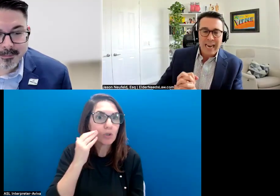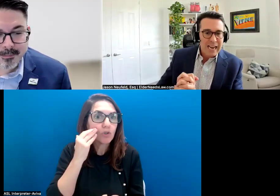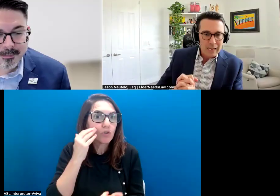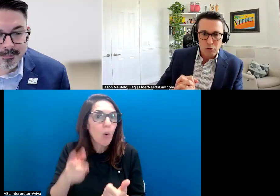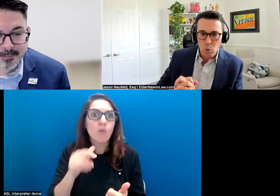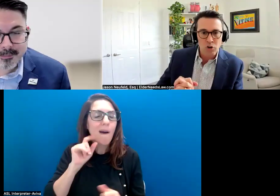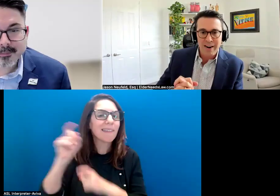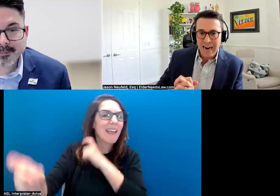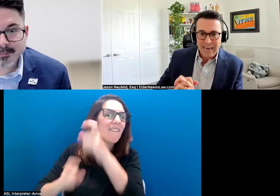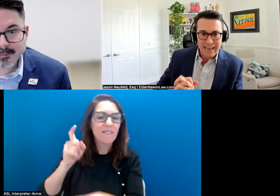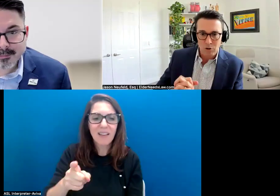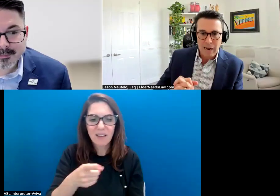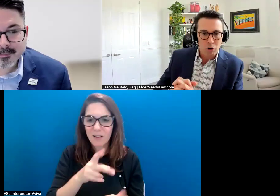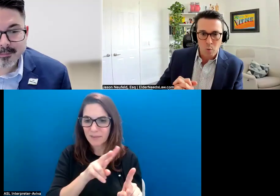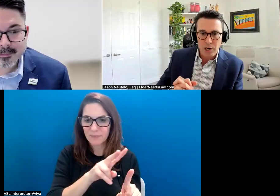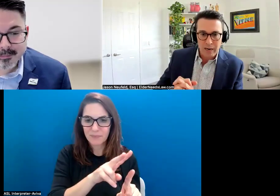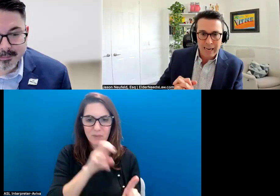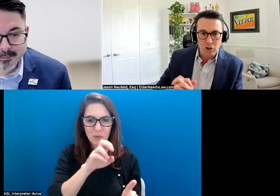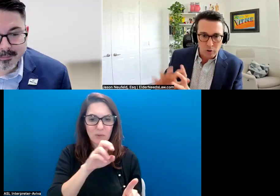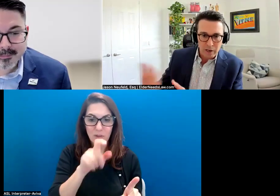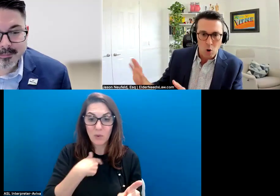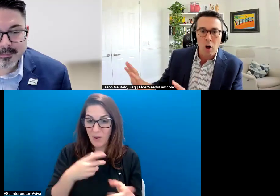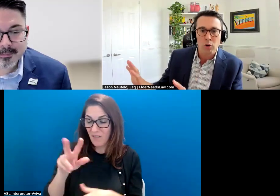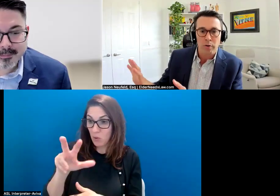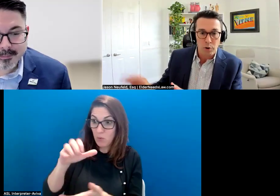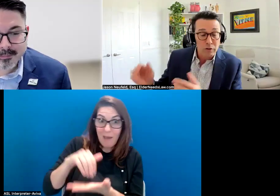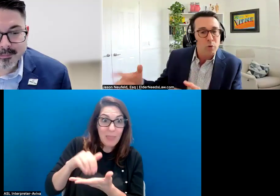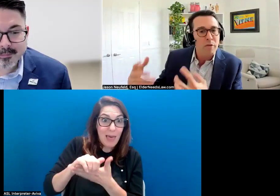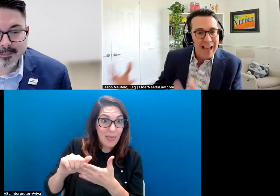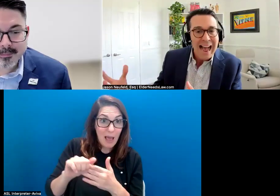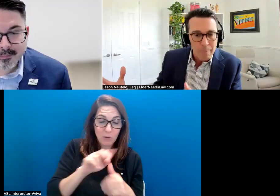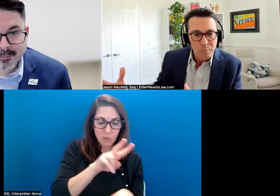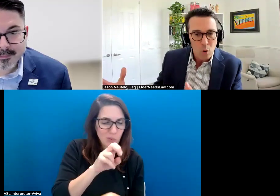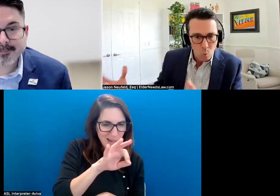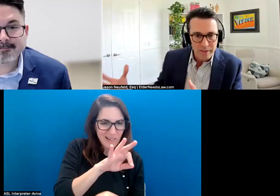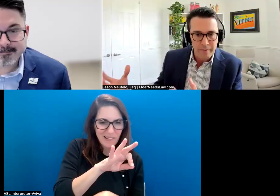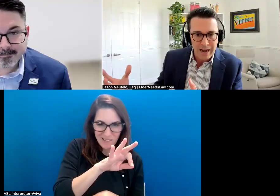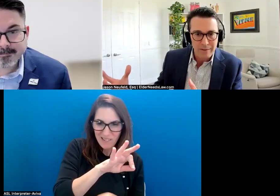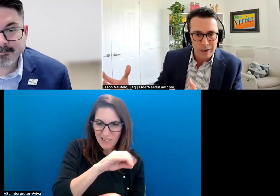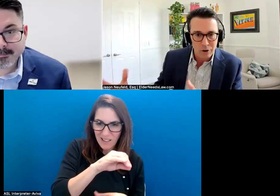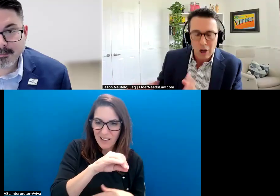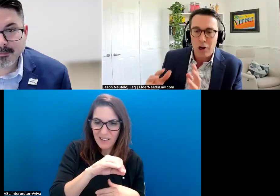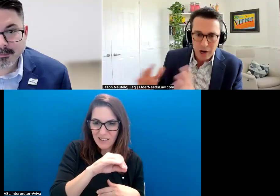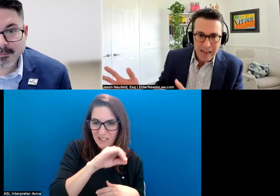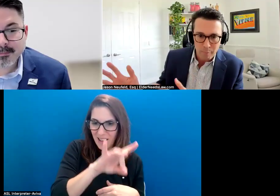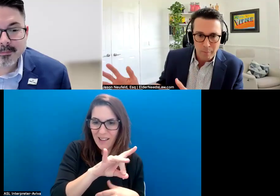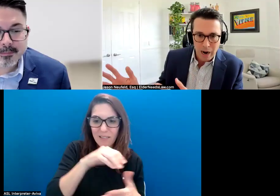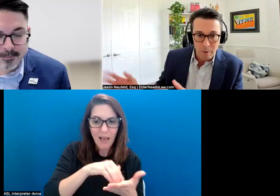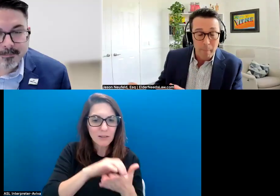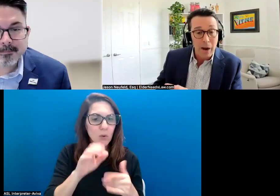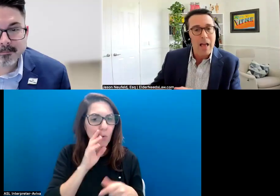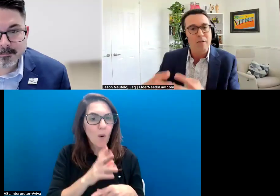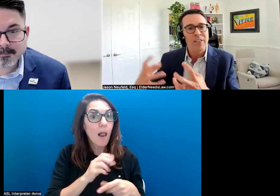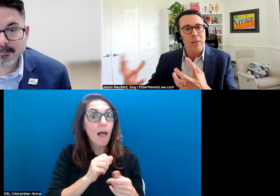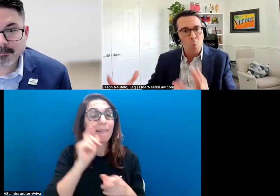grand, you can't give $298,000 away to your kids so that they hold on to it for you. If you do that within 5 years, you're going to have a big